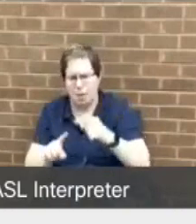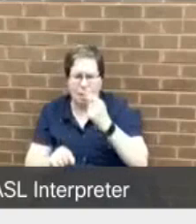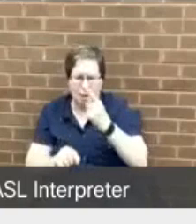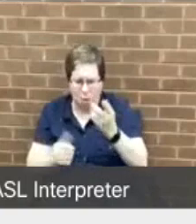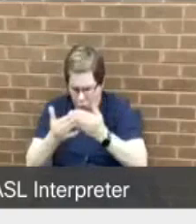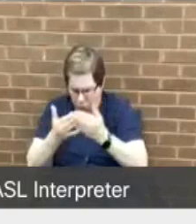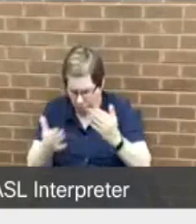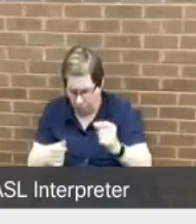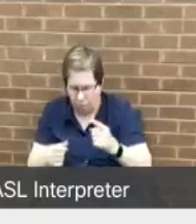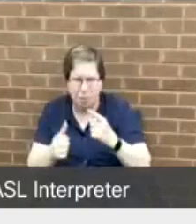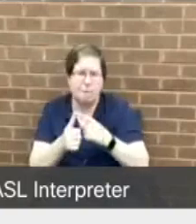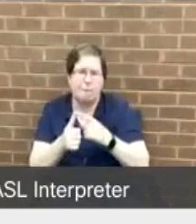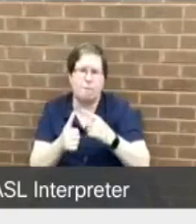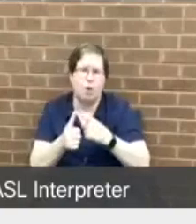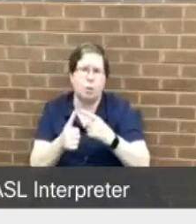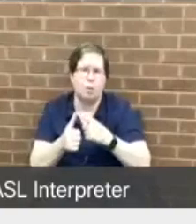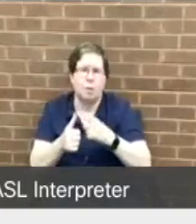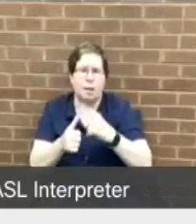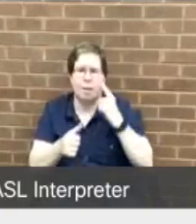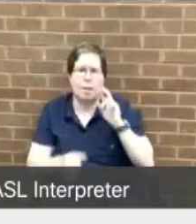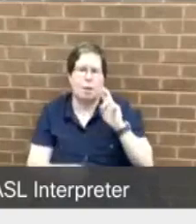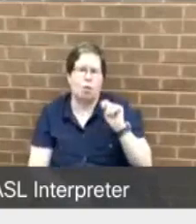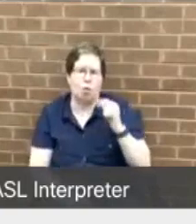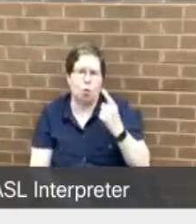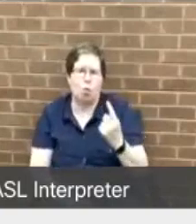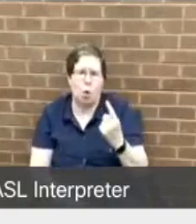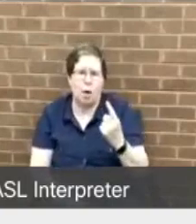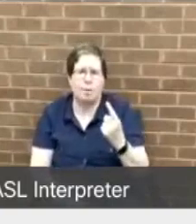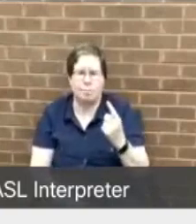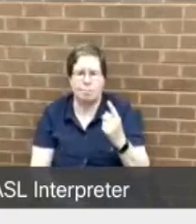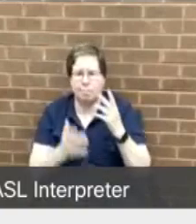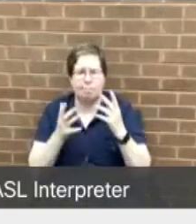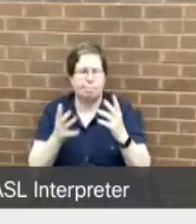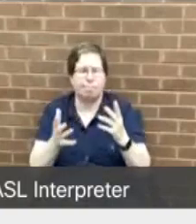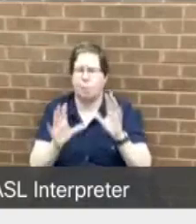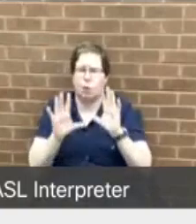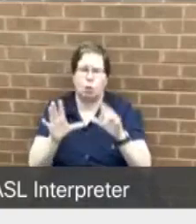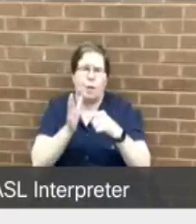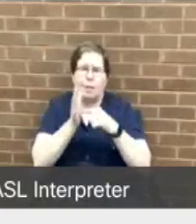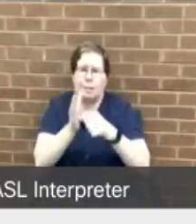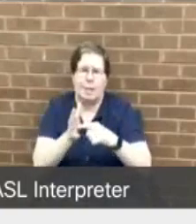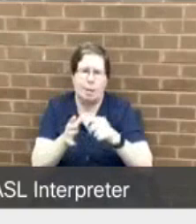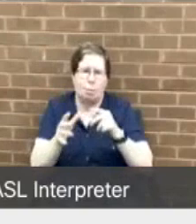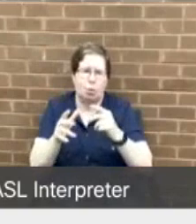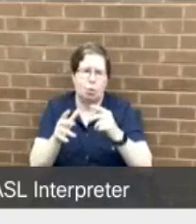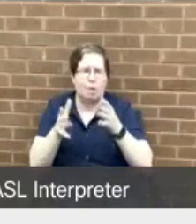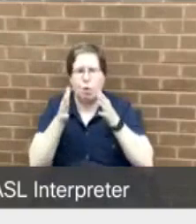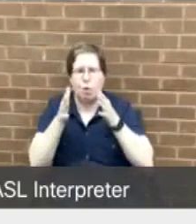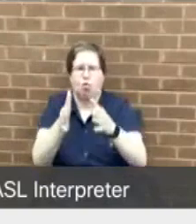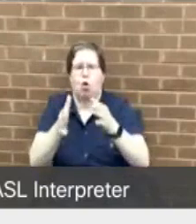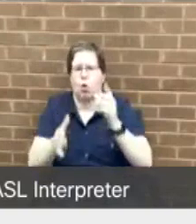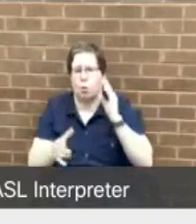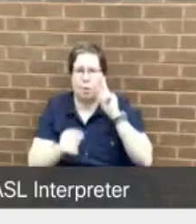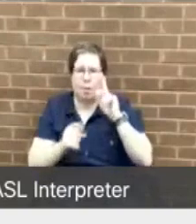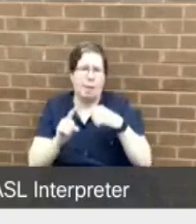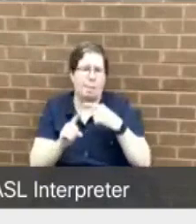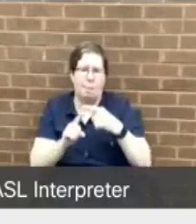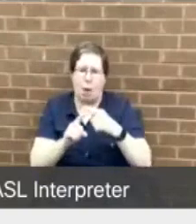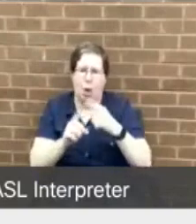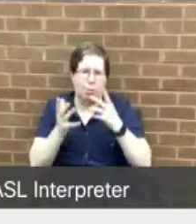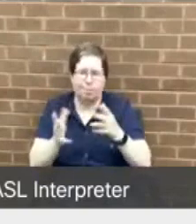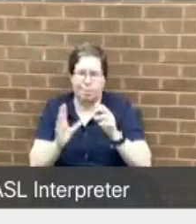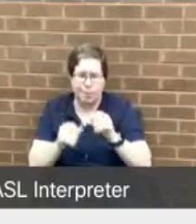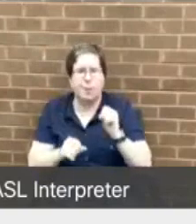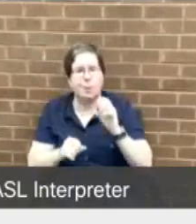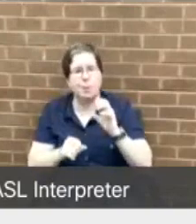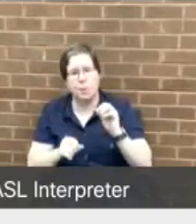layers. First of all, you know, I look at Route 1. Route 1 is a great example of a roadway to really think about in this realm.